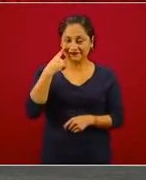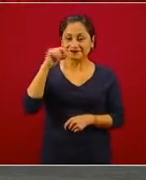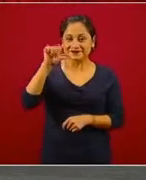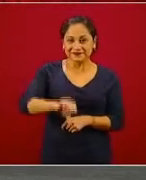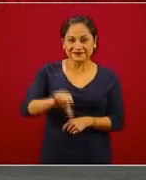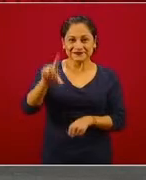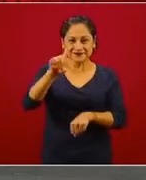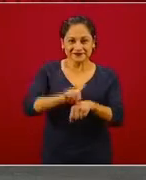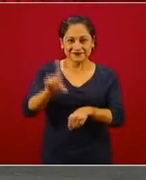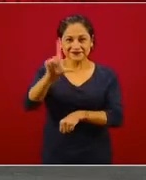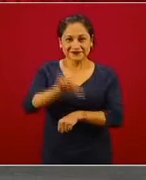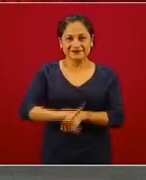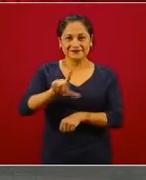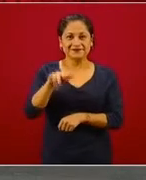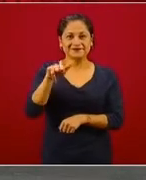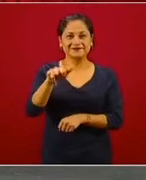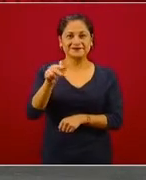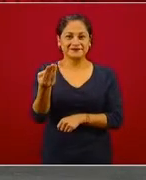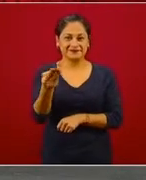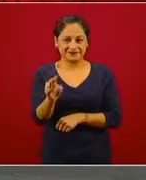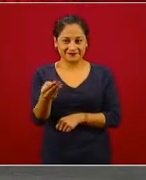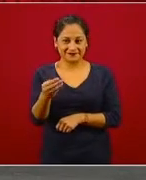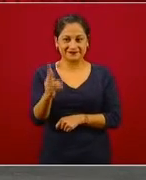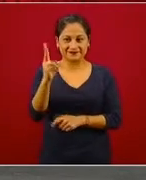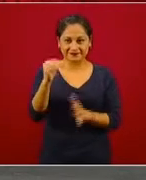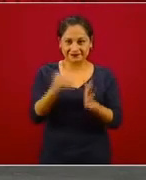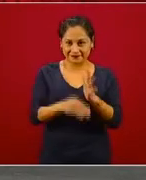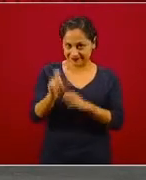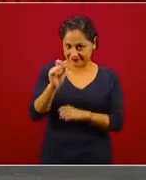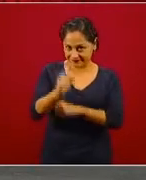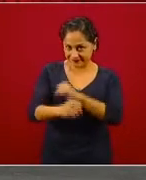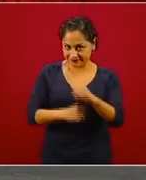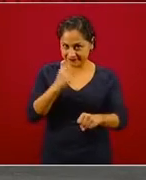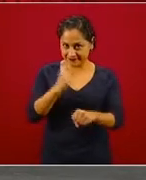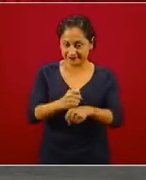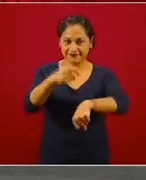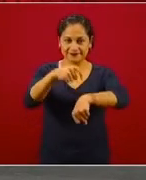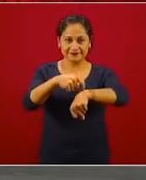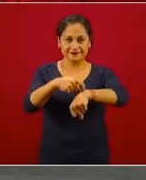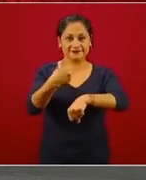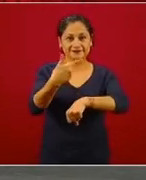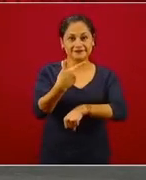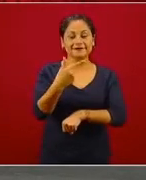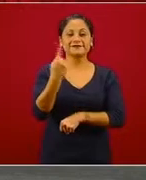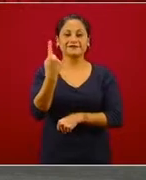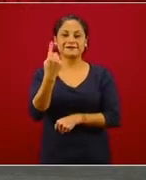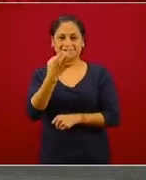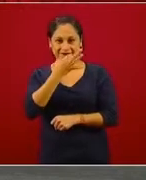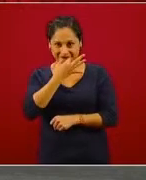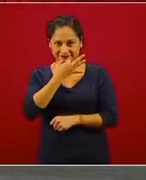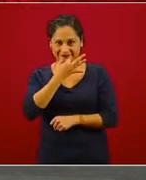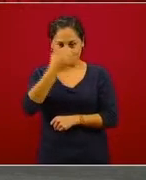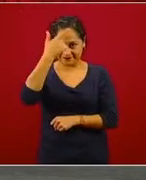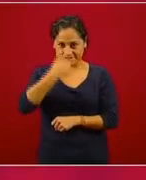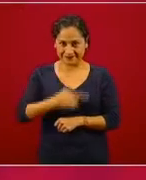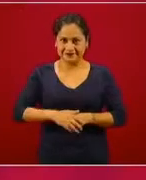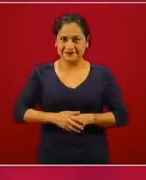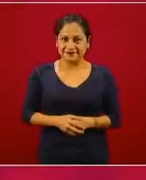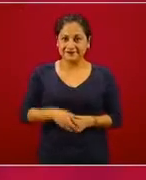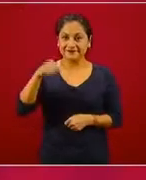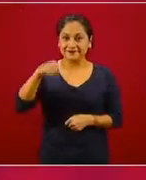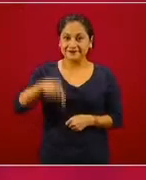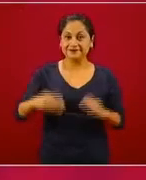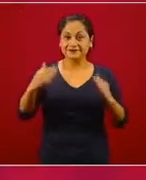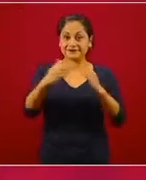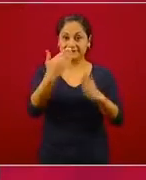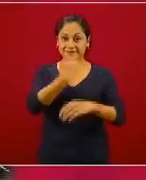up to now, Monday, May 18th, 2020. It's 7:01,